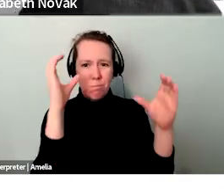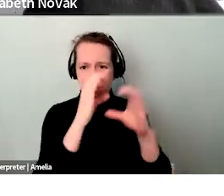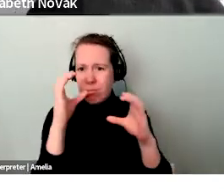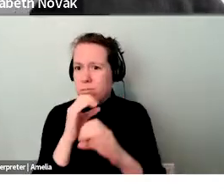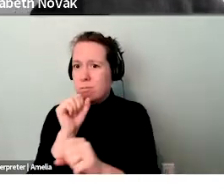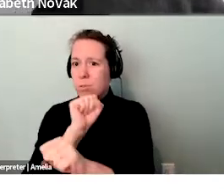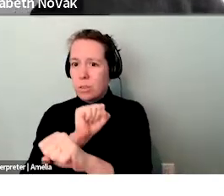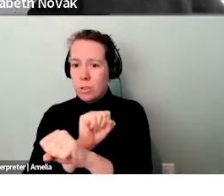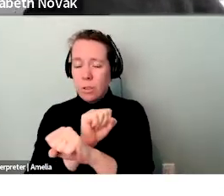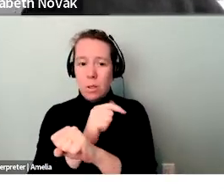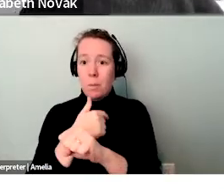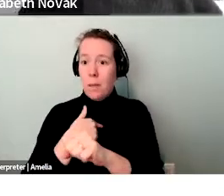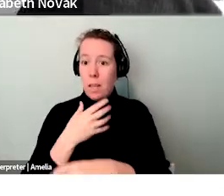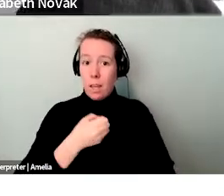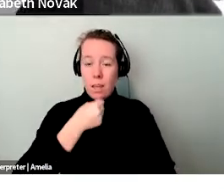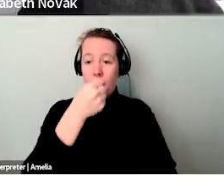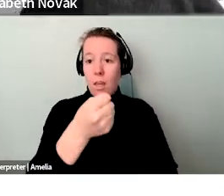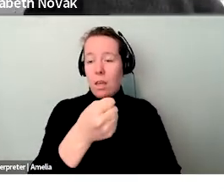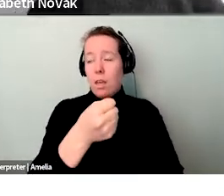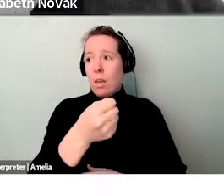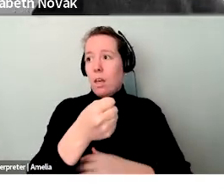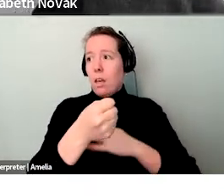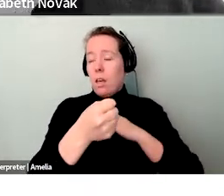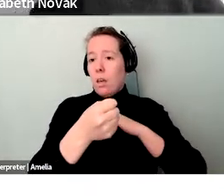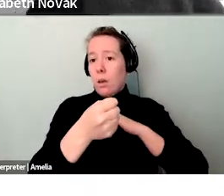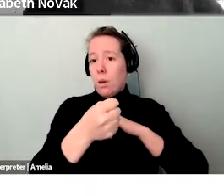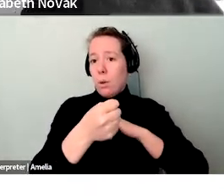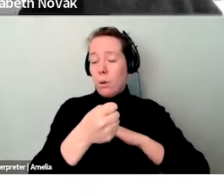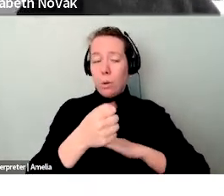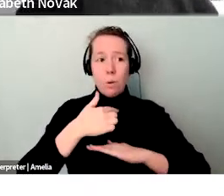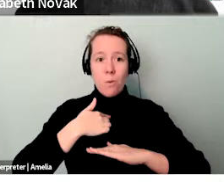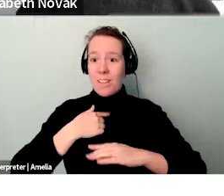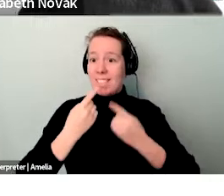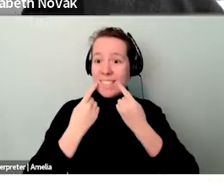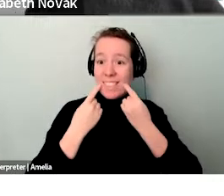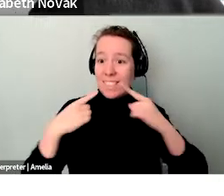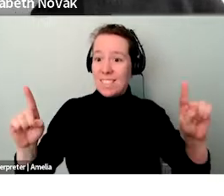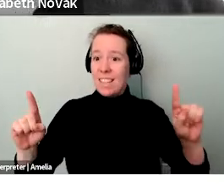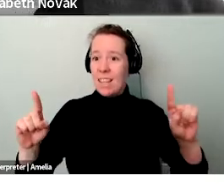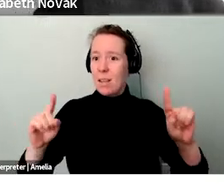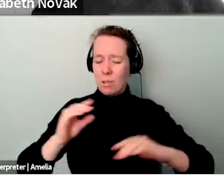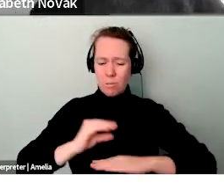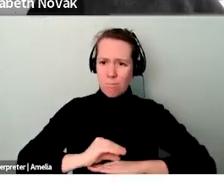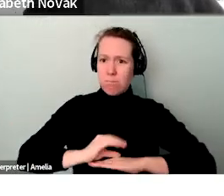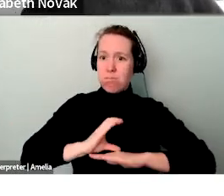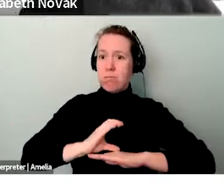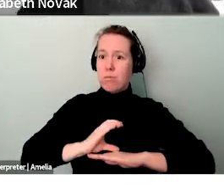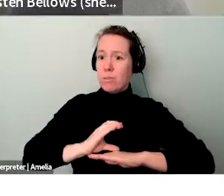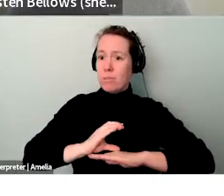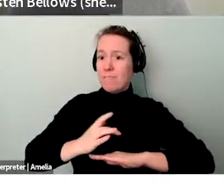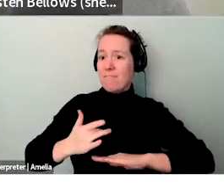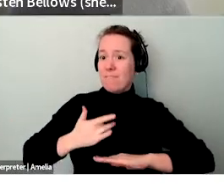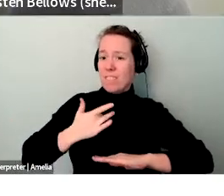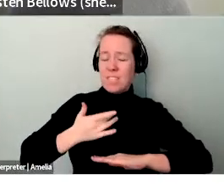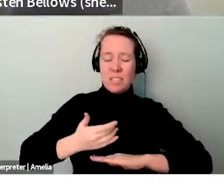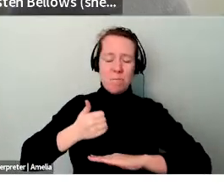found work, the sense of self-accomplishment, it just boosted my spirits so